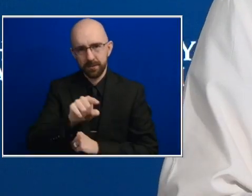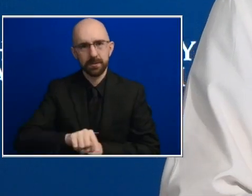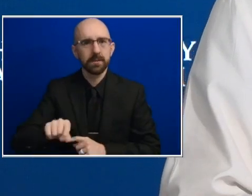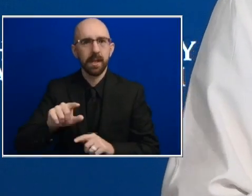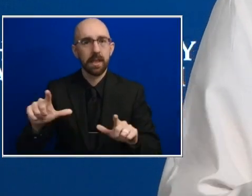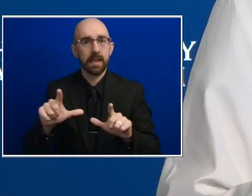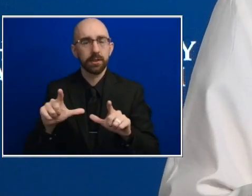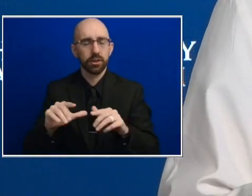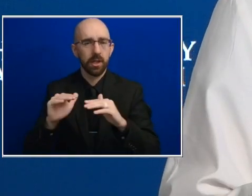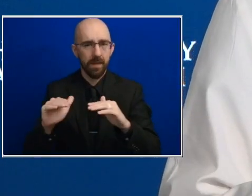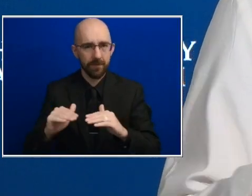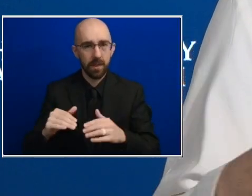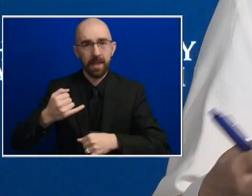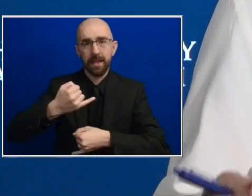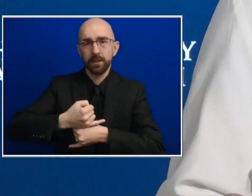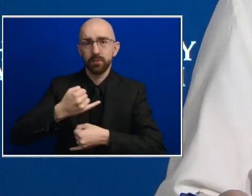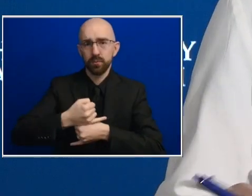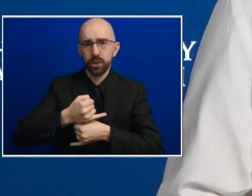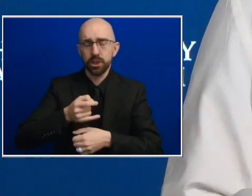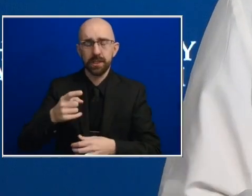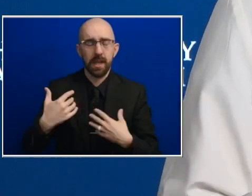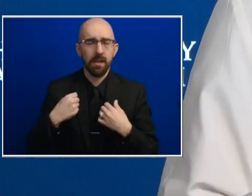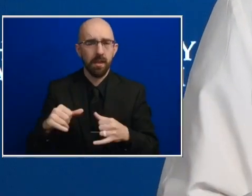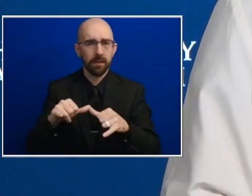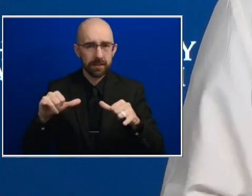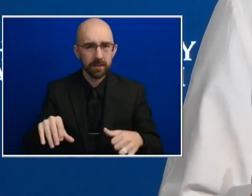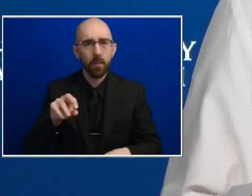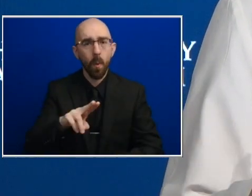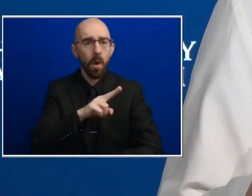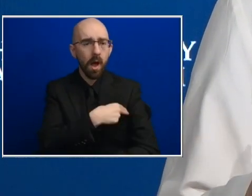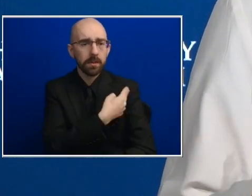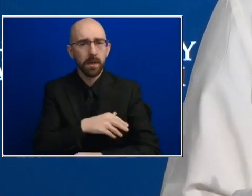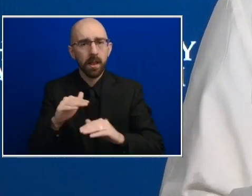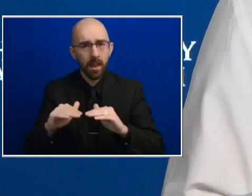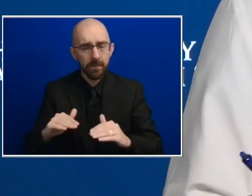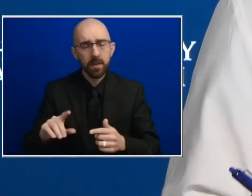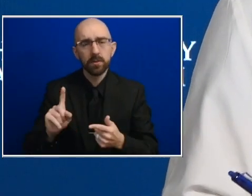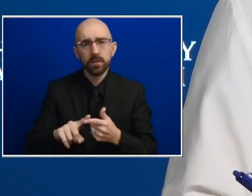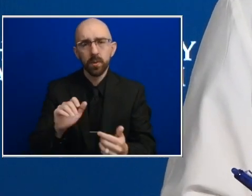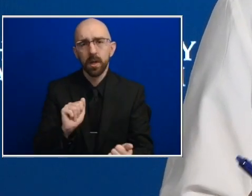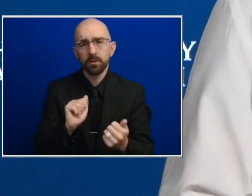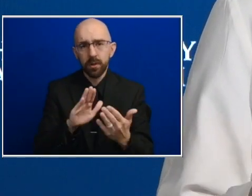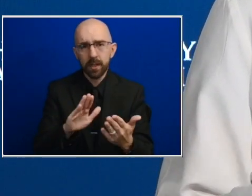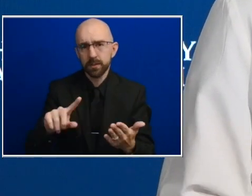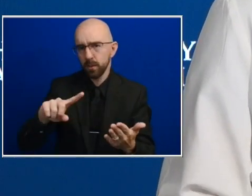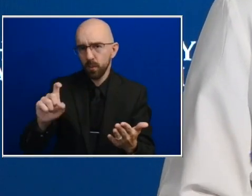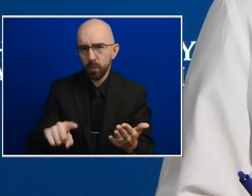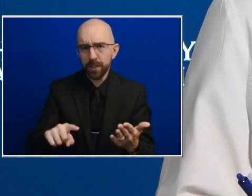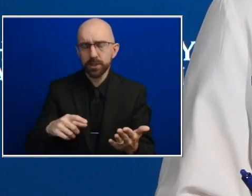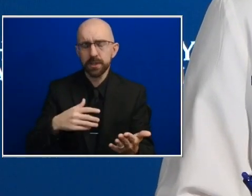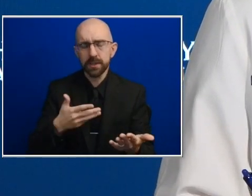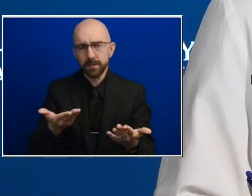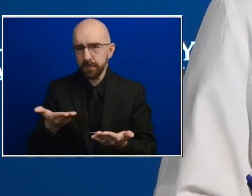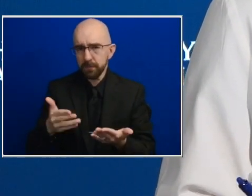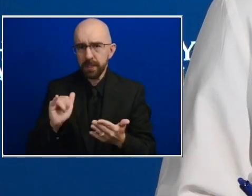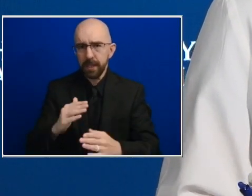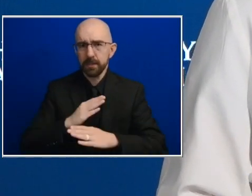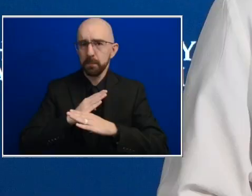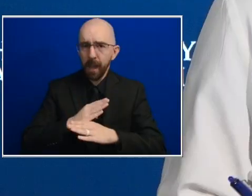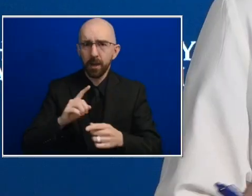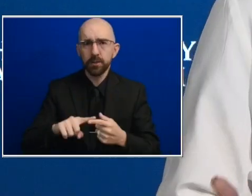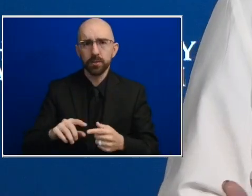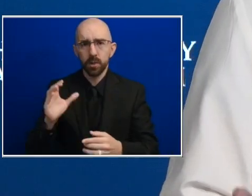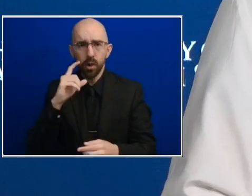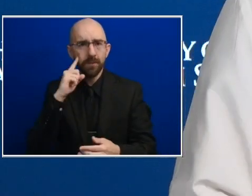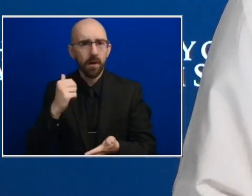and institutions at a health system or hospital level to address questions that might be barriers to help seeking on